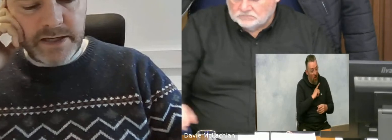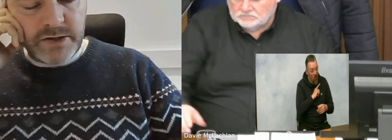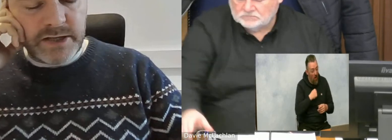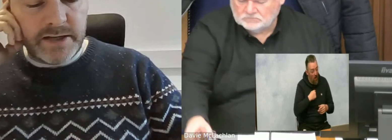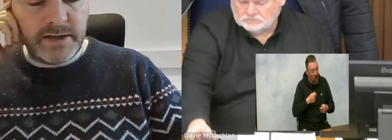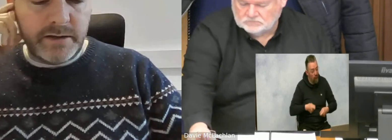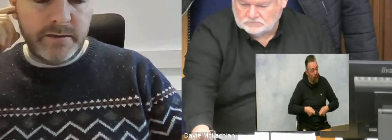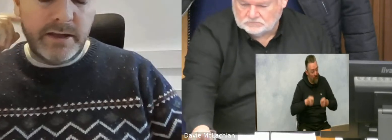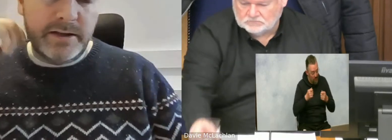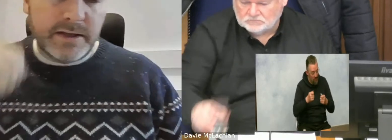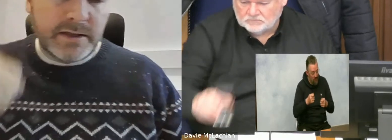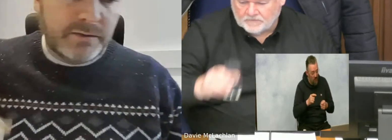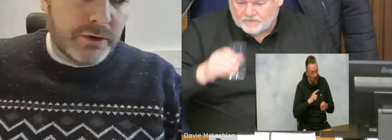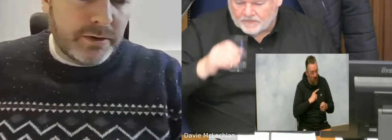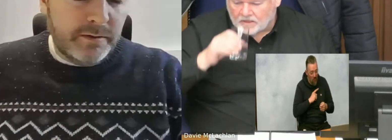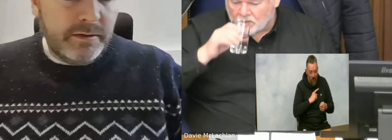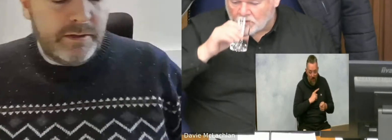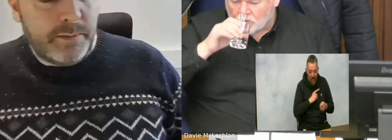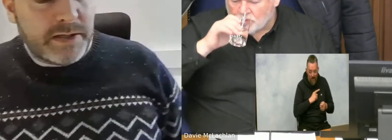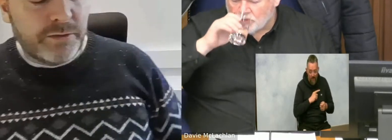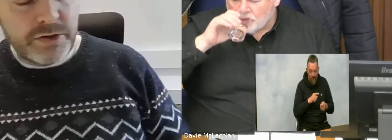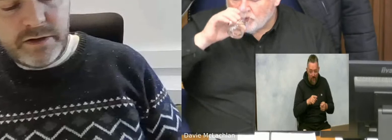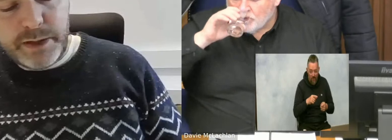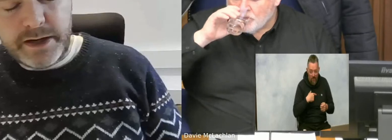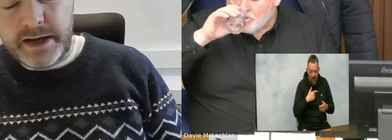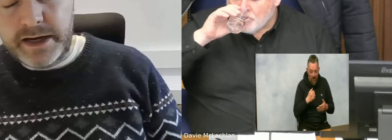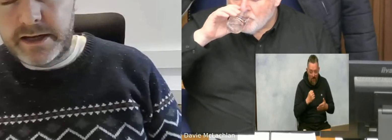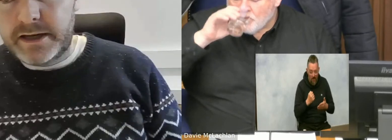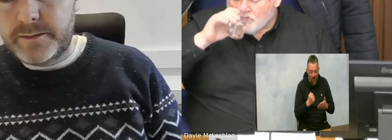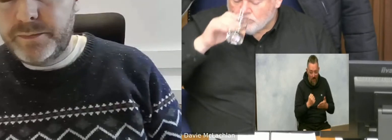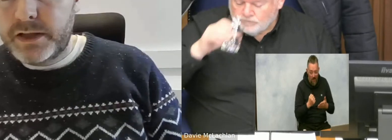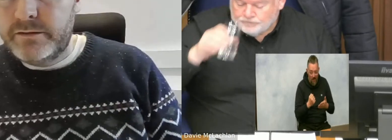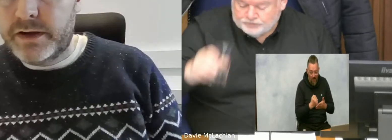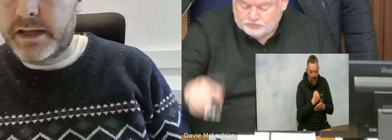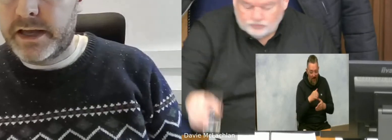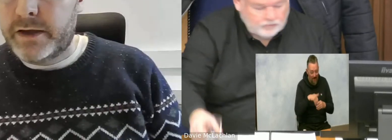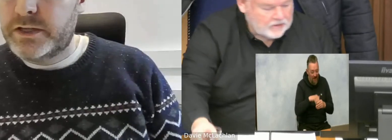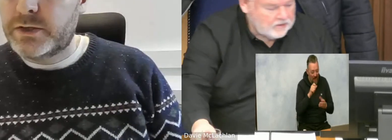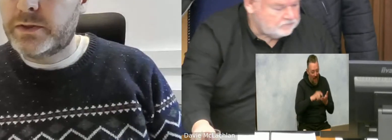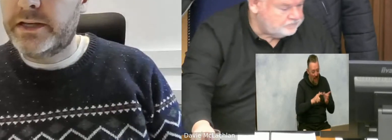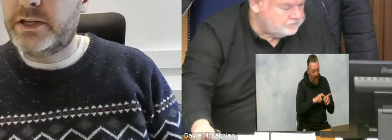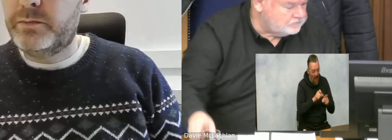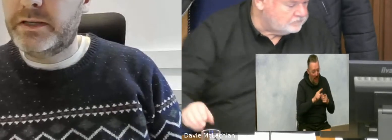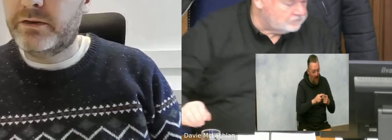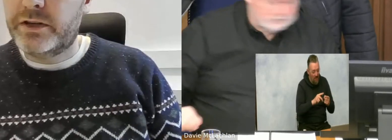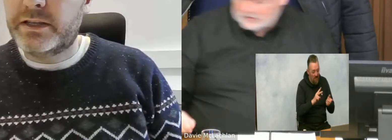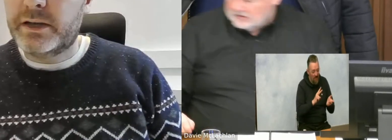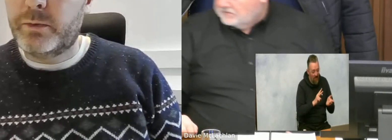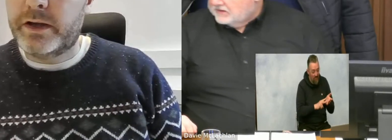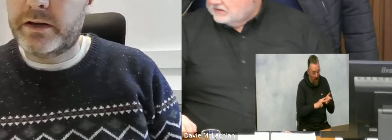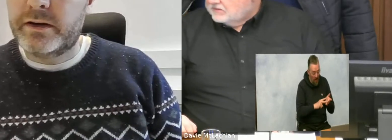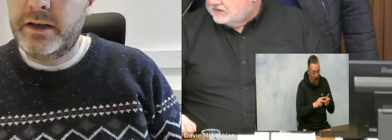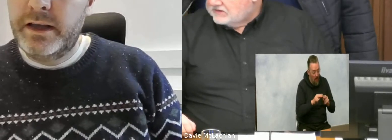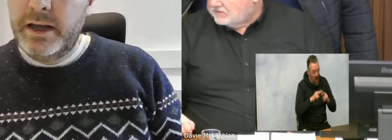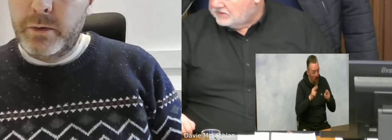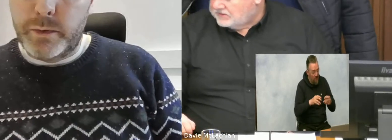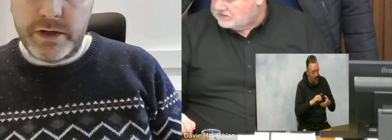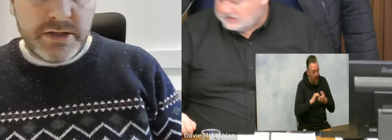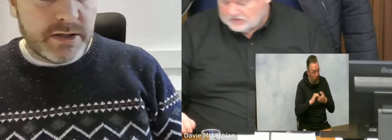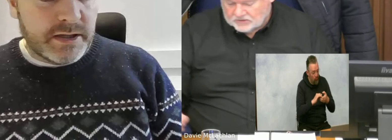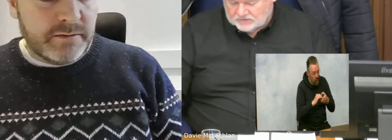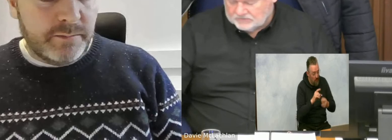it is because I had the misfortune of being in a Clyde Valley Housing Association meeting recently where we